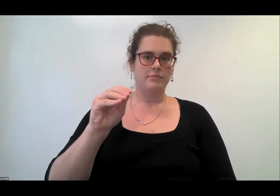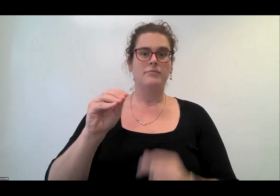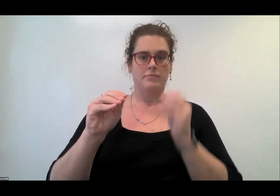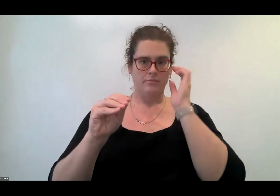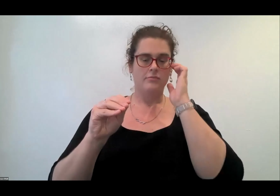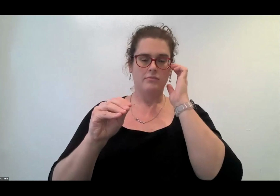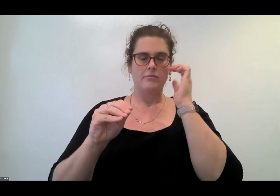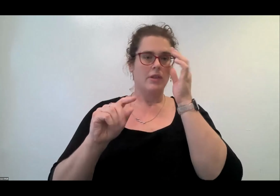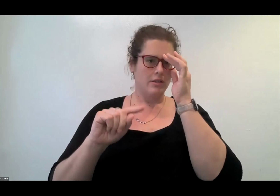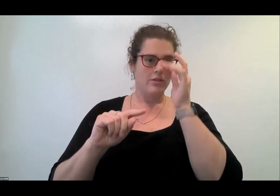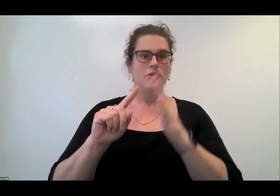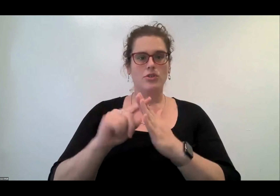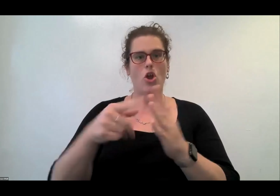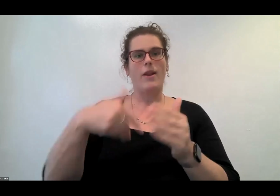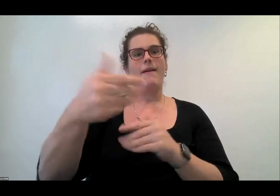increase by $50.